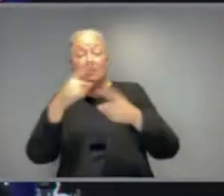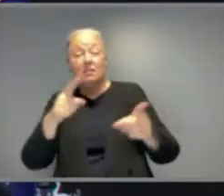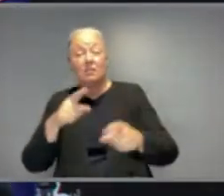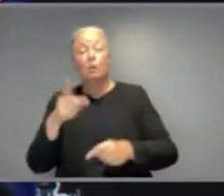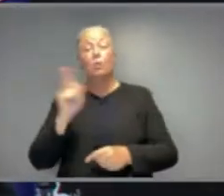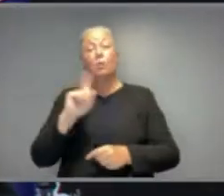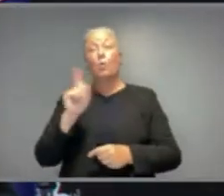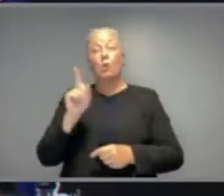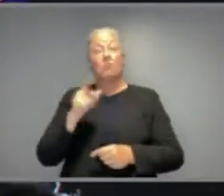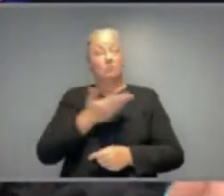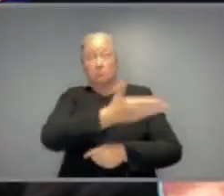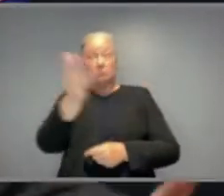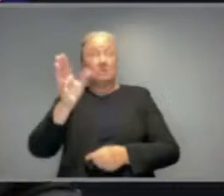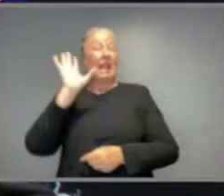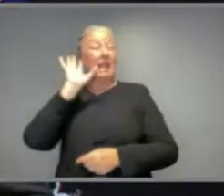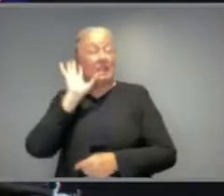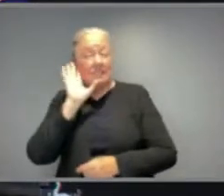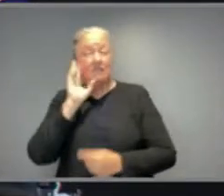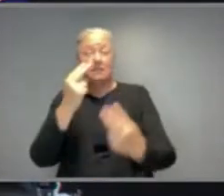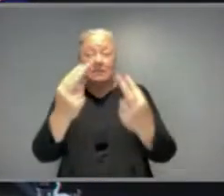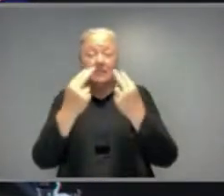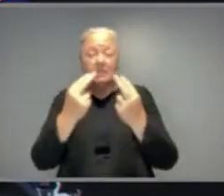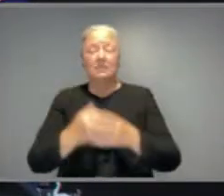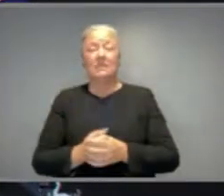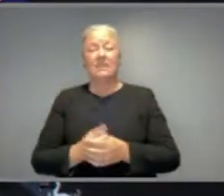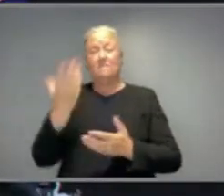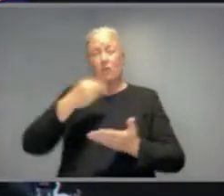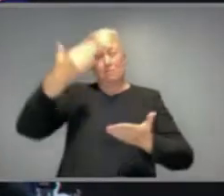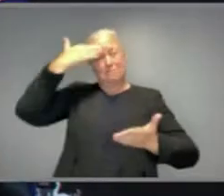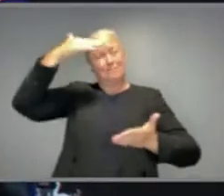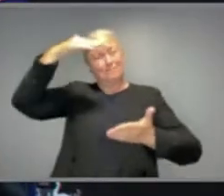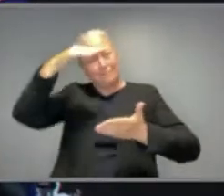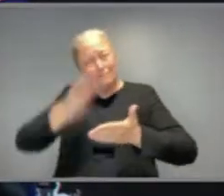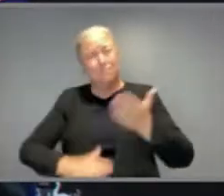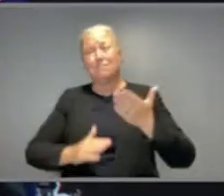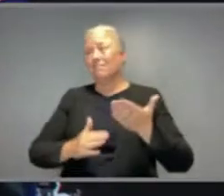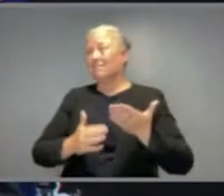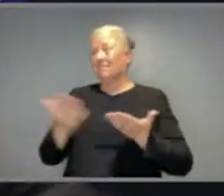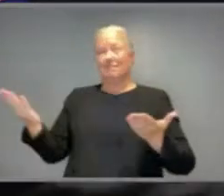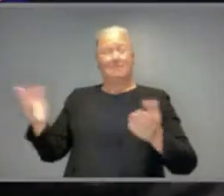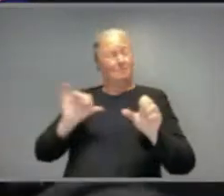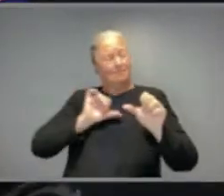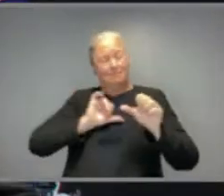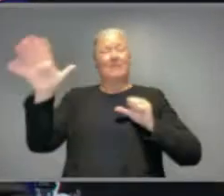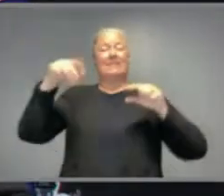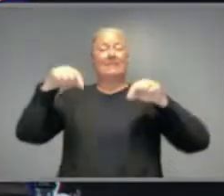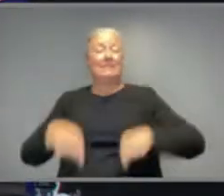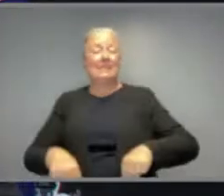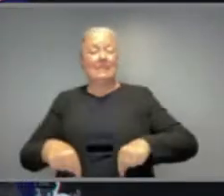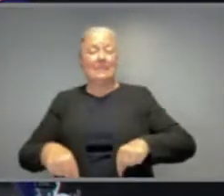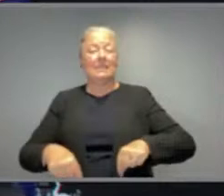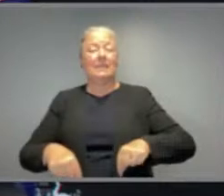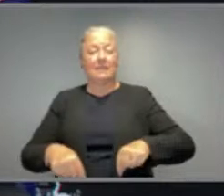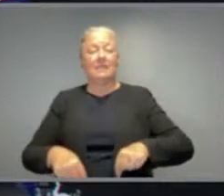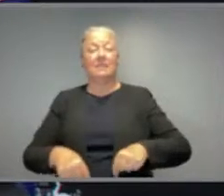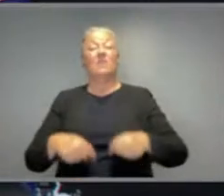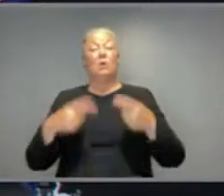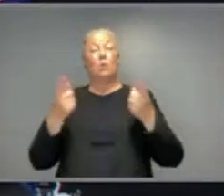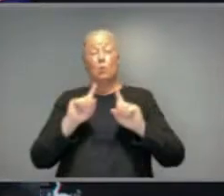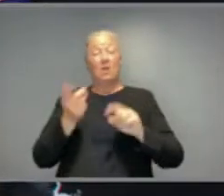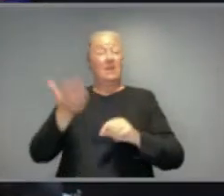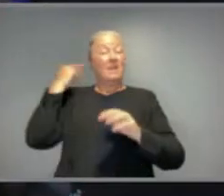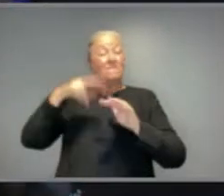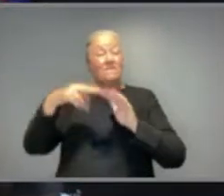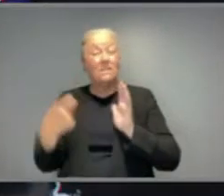today, from the best expert evidence that you can get anywhere in the world, is exactly what the Premier's heard last Friday and Chief